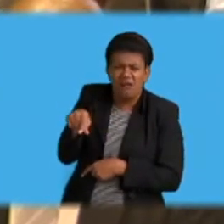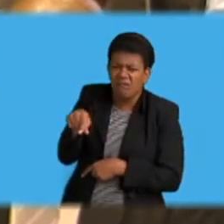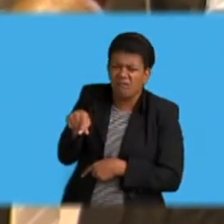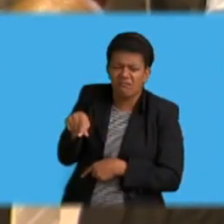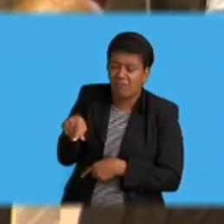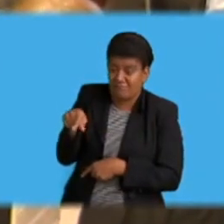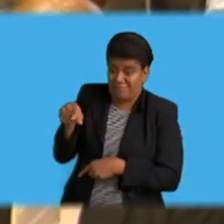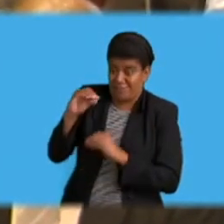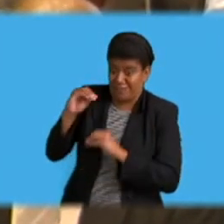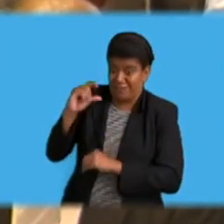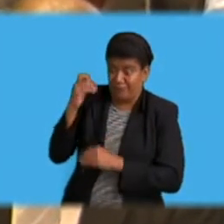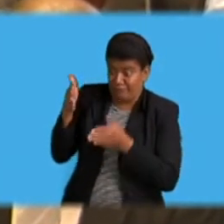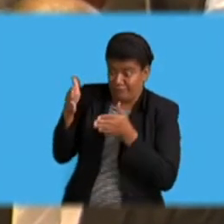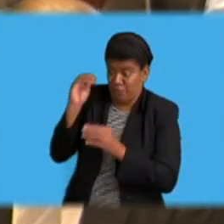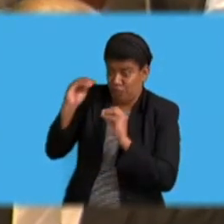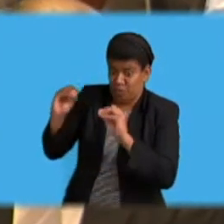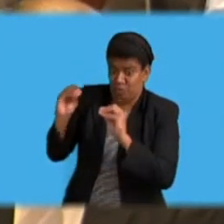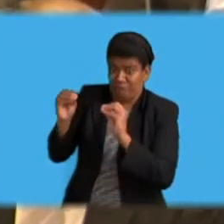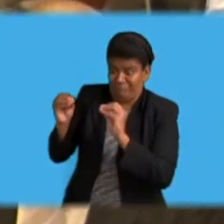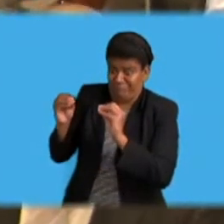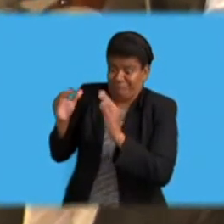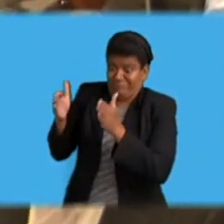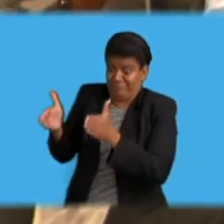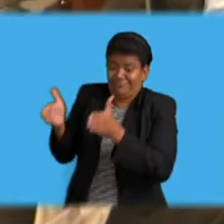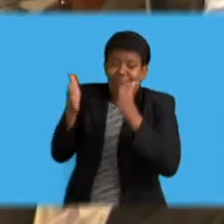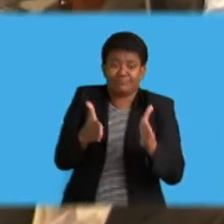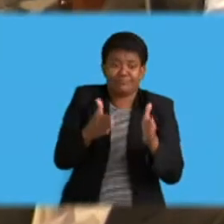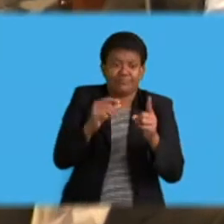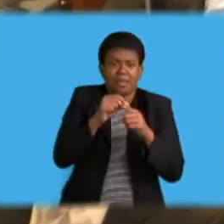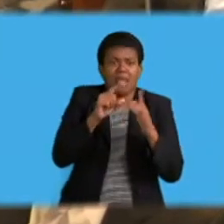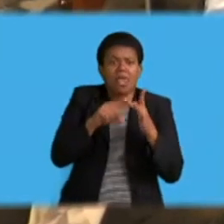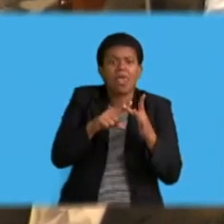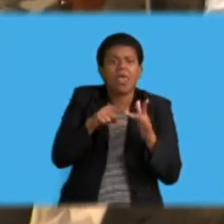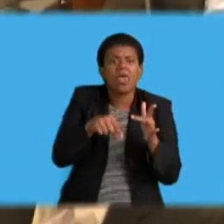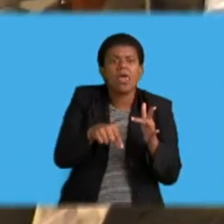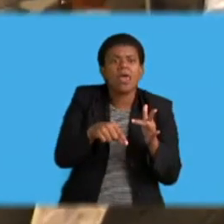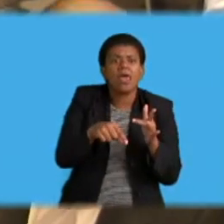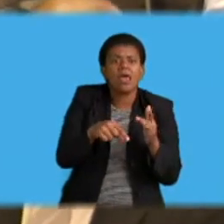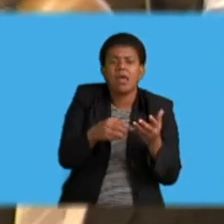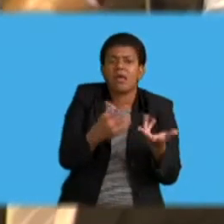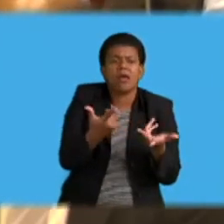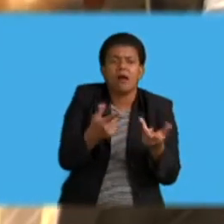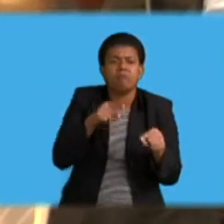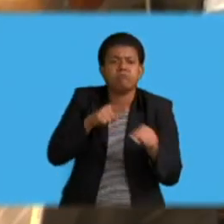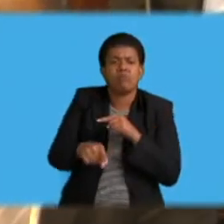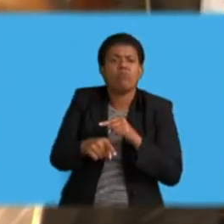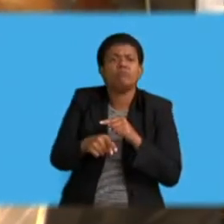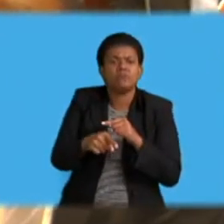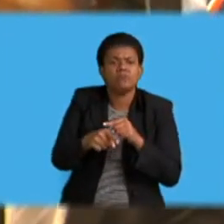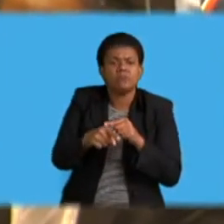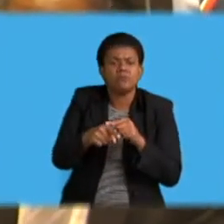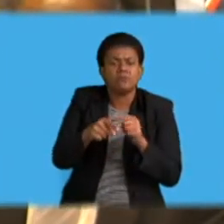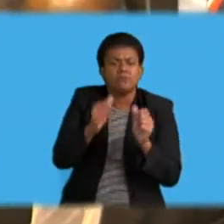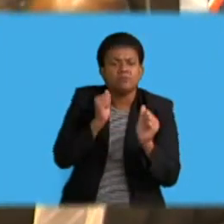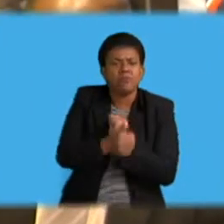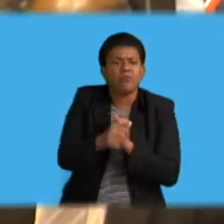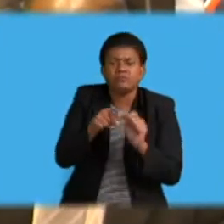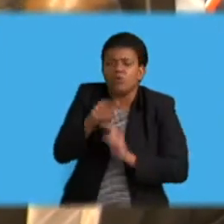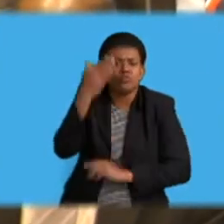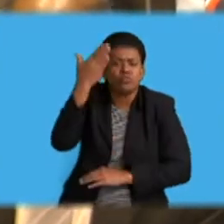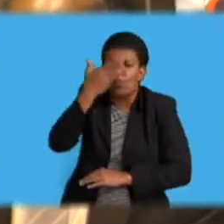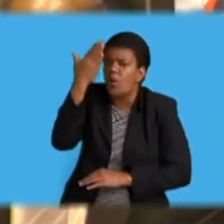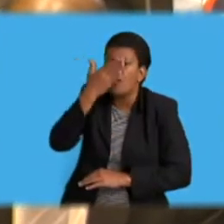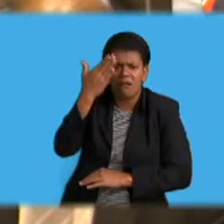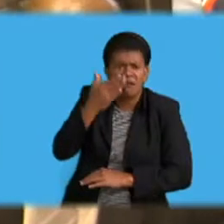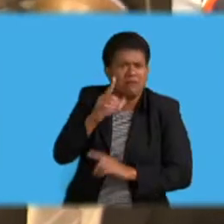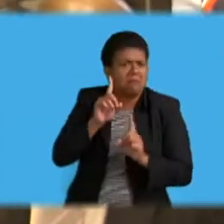Most students, teachers, parents, and management, Honorable Deputy Speaker, strongly object to that. The mechanics of how to incorporate these